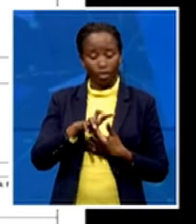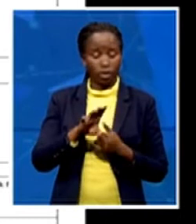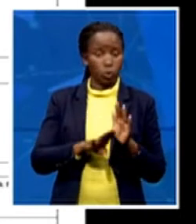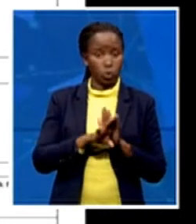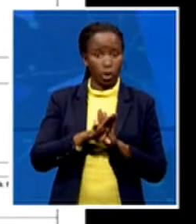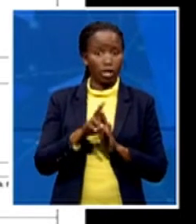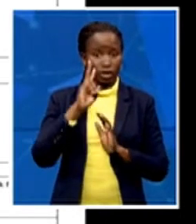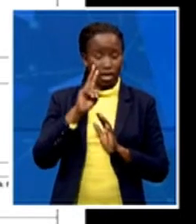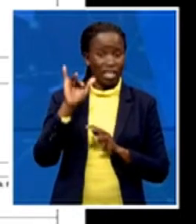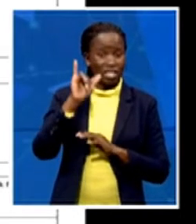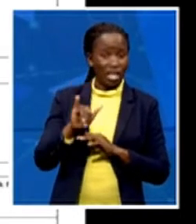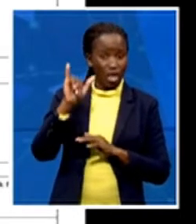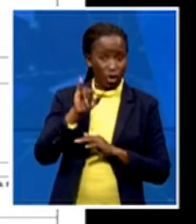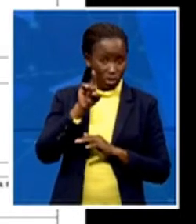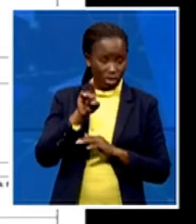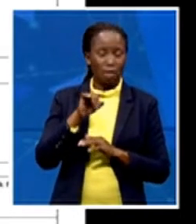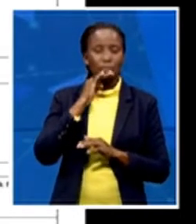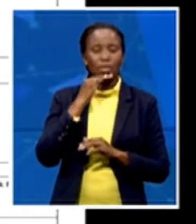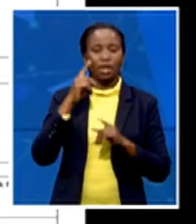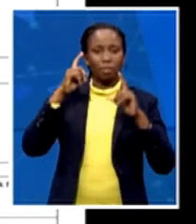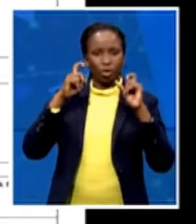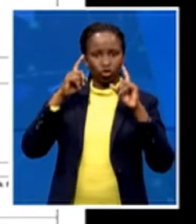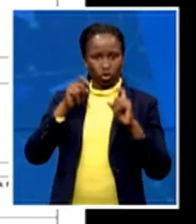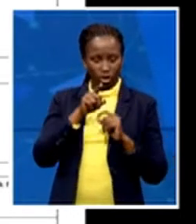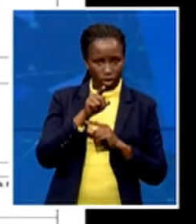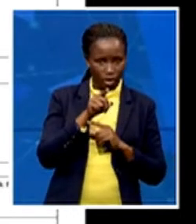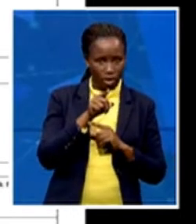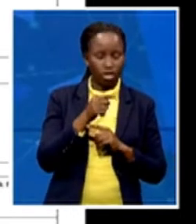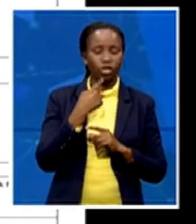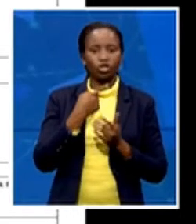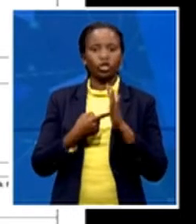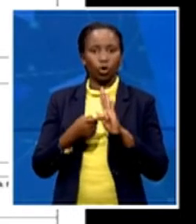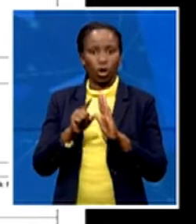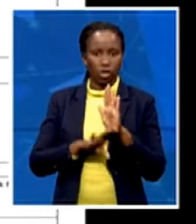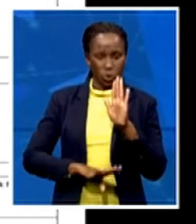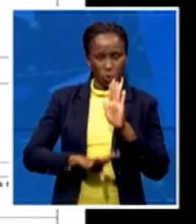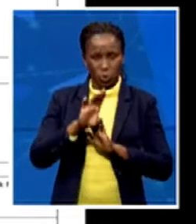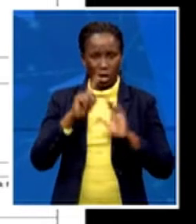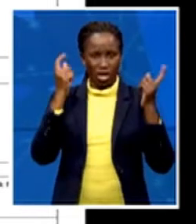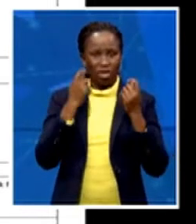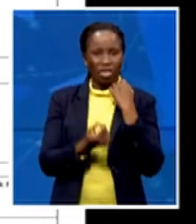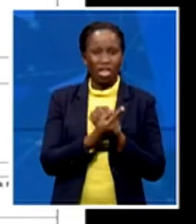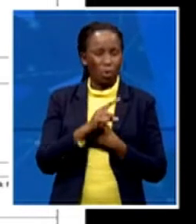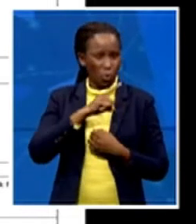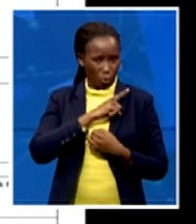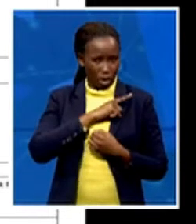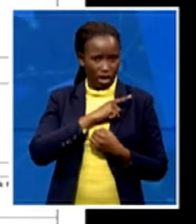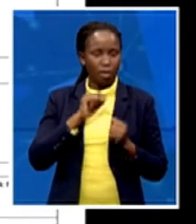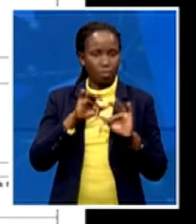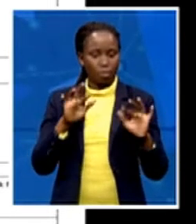It shows several widespread cluster events, very similar to what we had in November 2020 when we were on the steep acceleration in the second